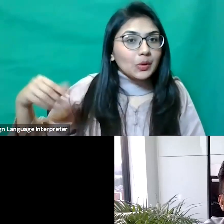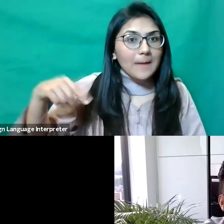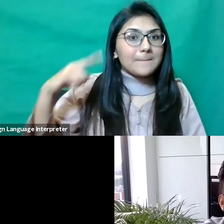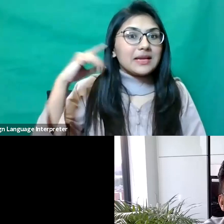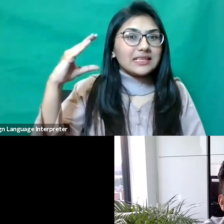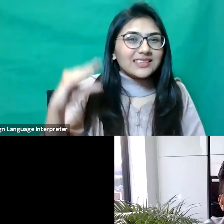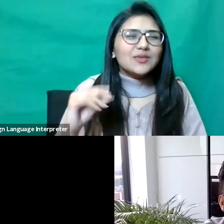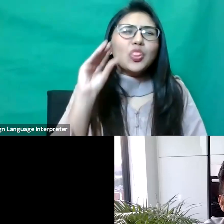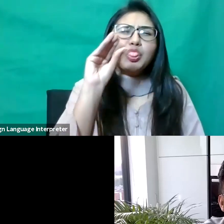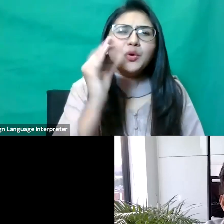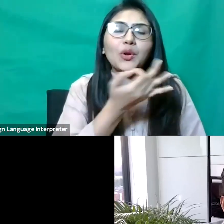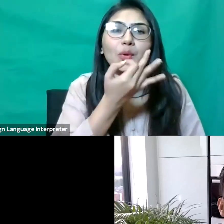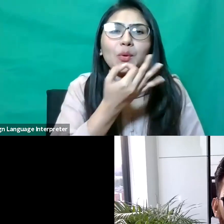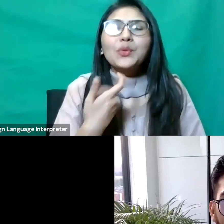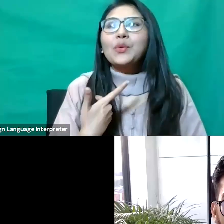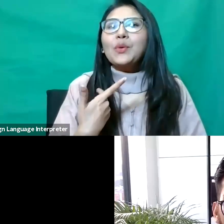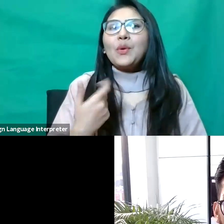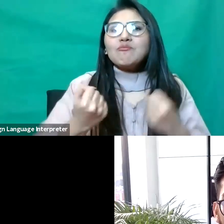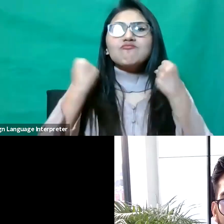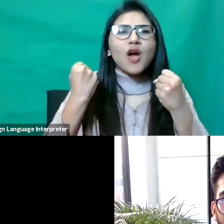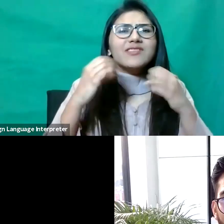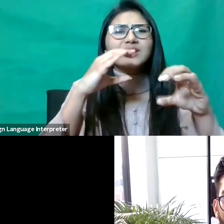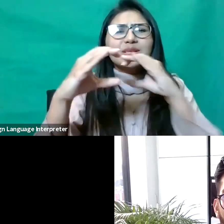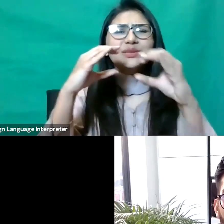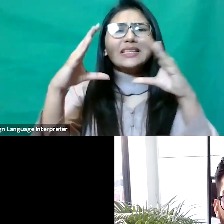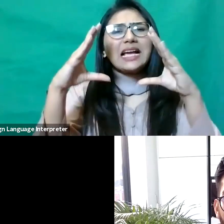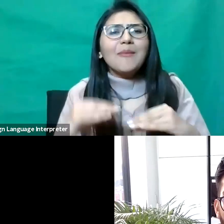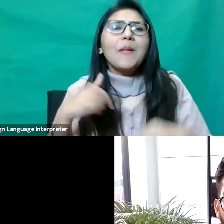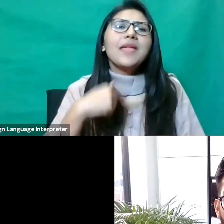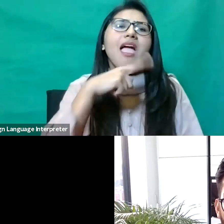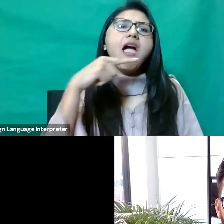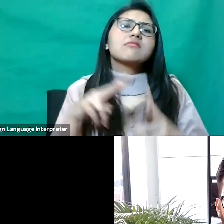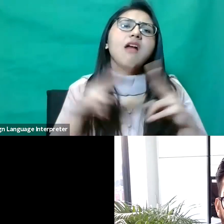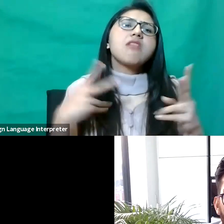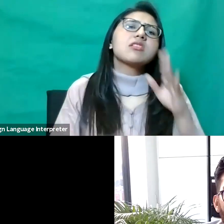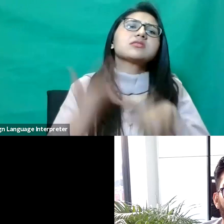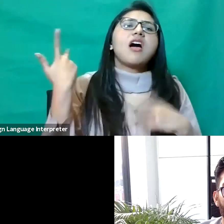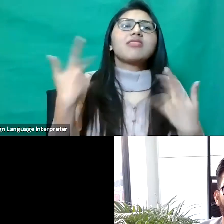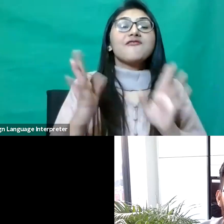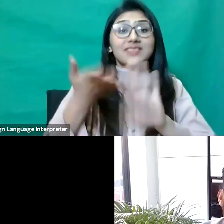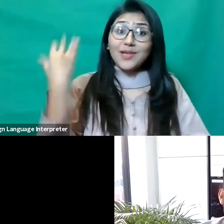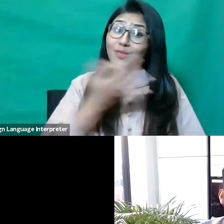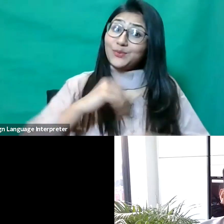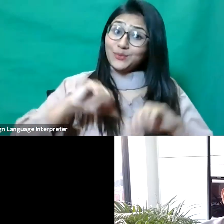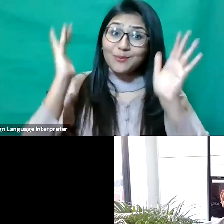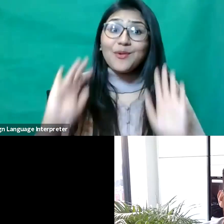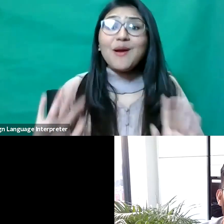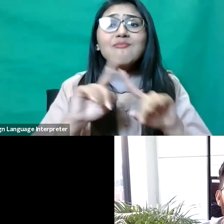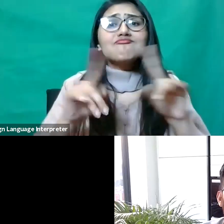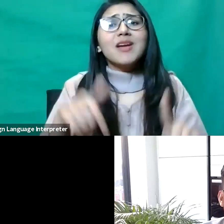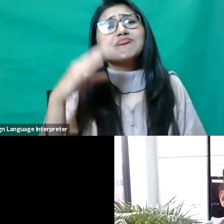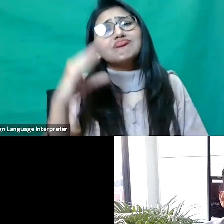forgotten a lot of it, or I just don't have the confidence in speaking in it that well. You know, I find that whenever I